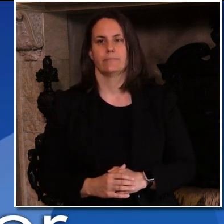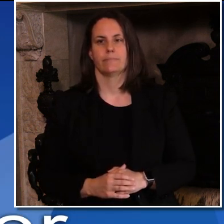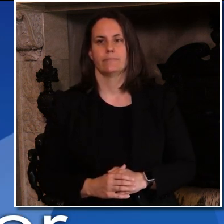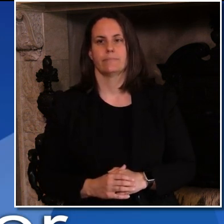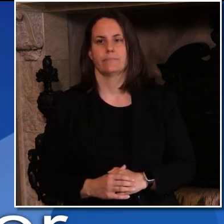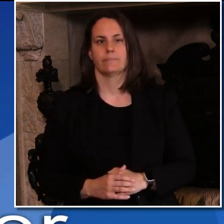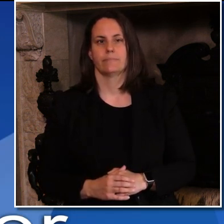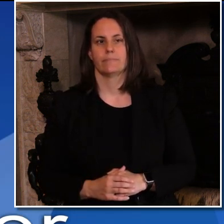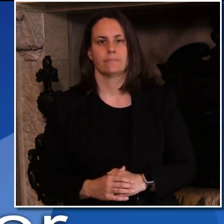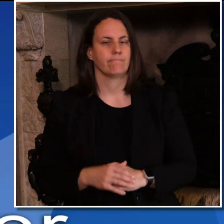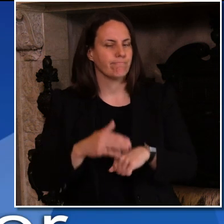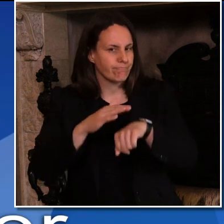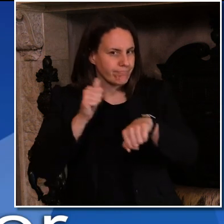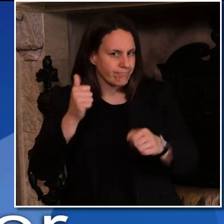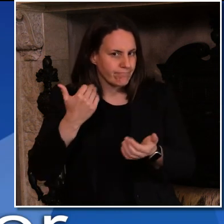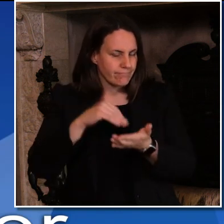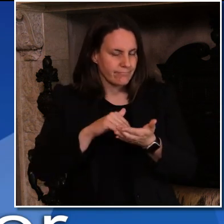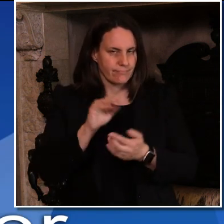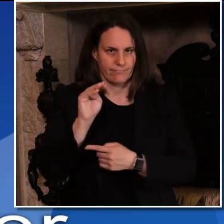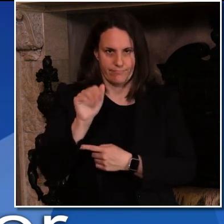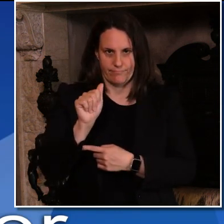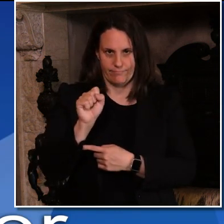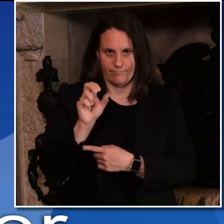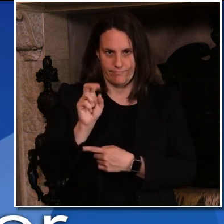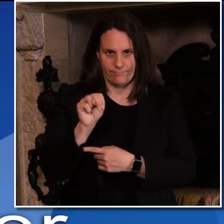Mason Dowling from WAOW.